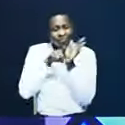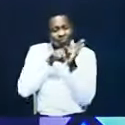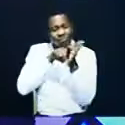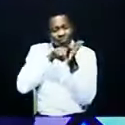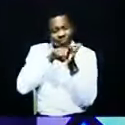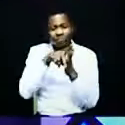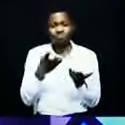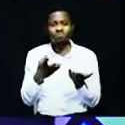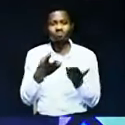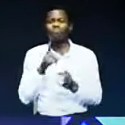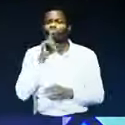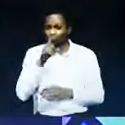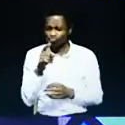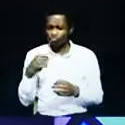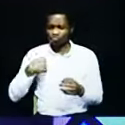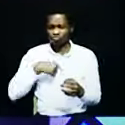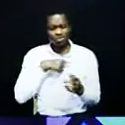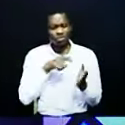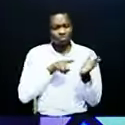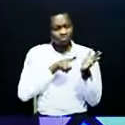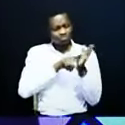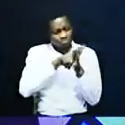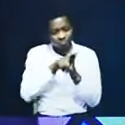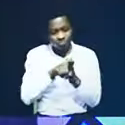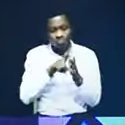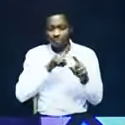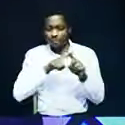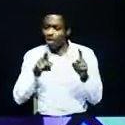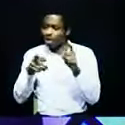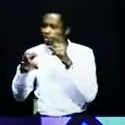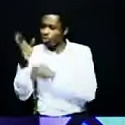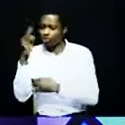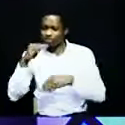We are worms. But he gives power to the